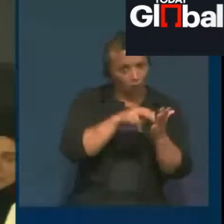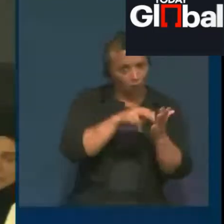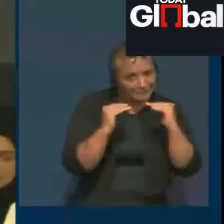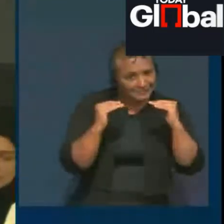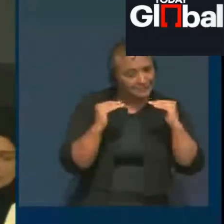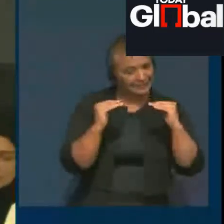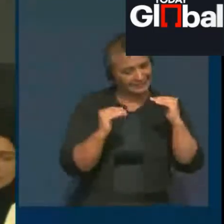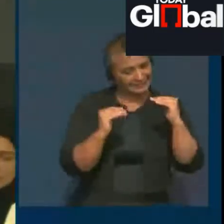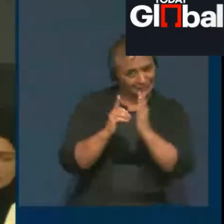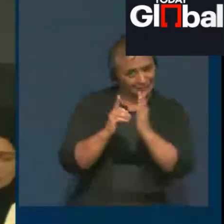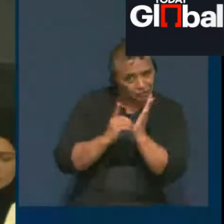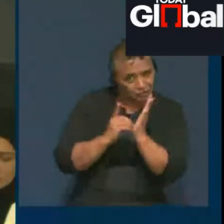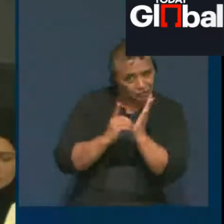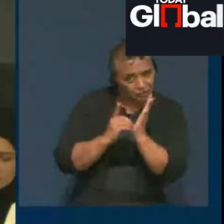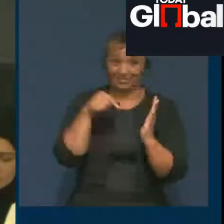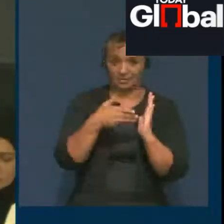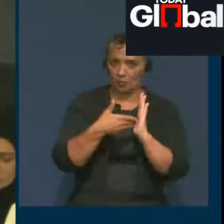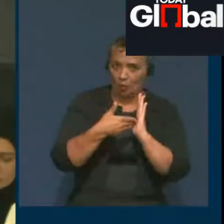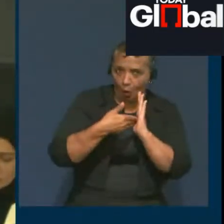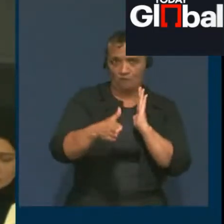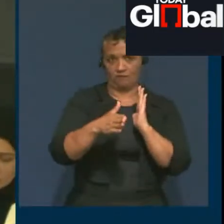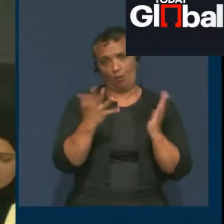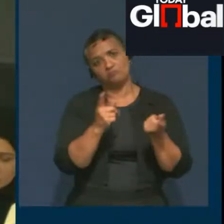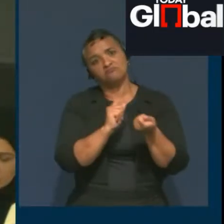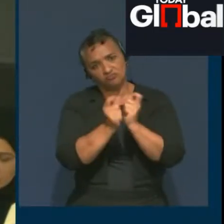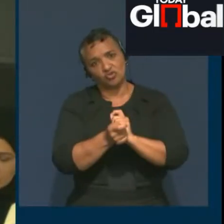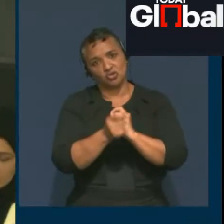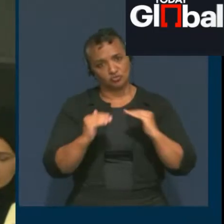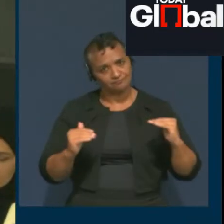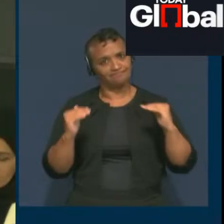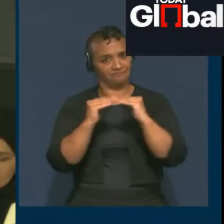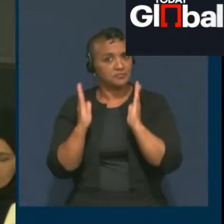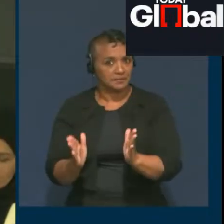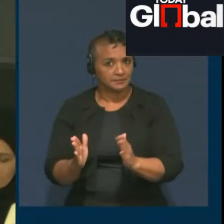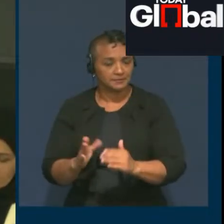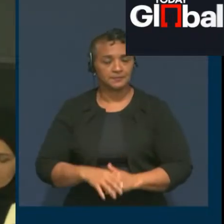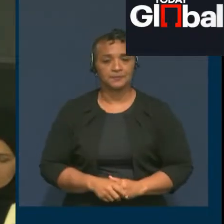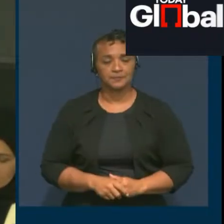be discriminatory against persons with disabilities.